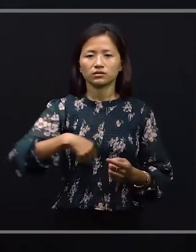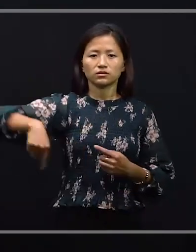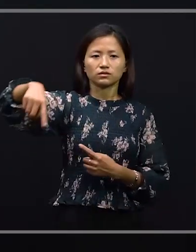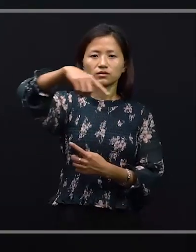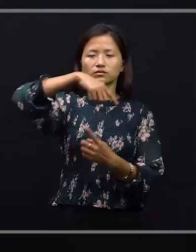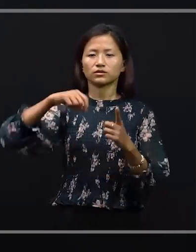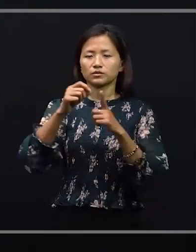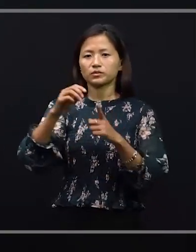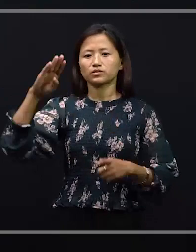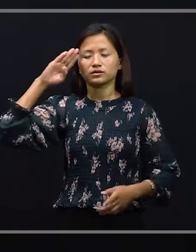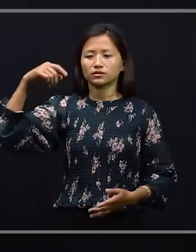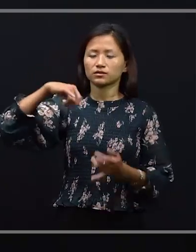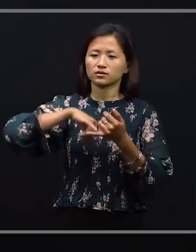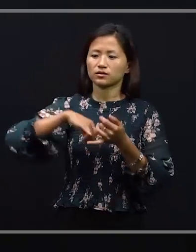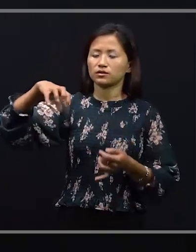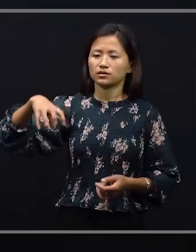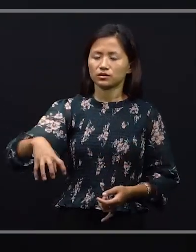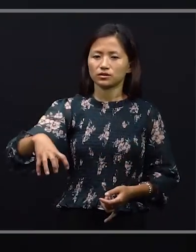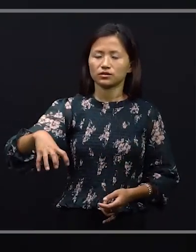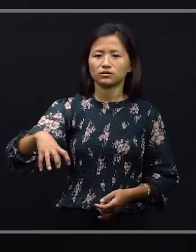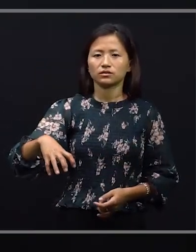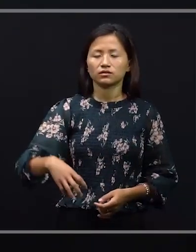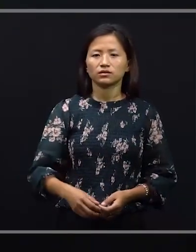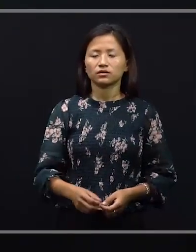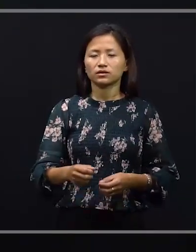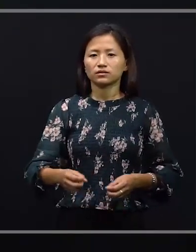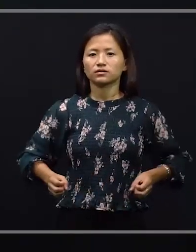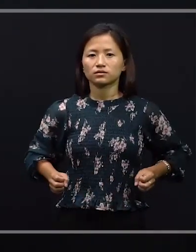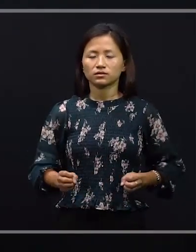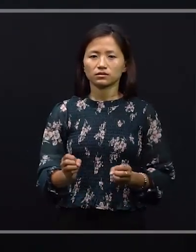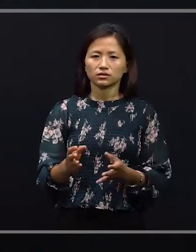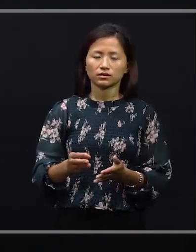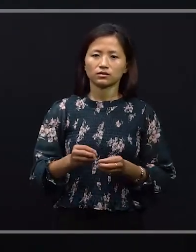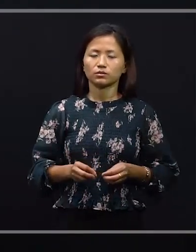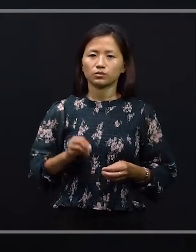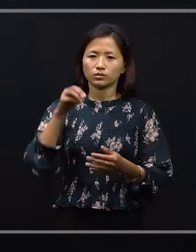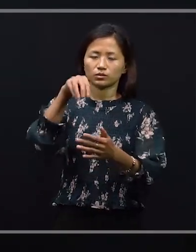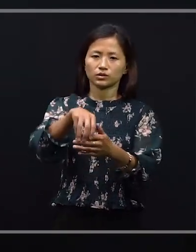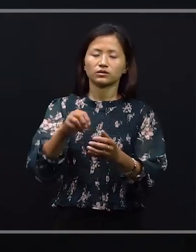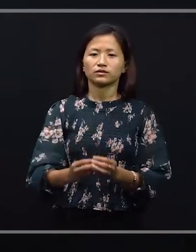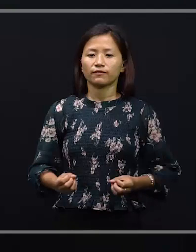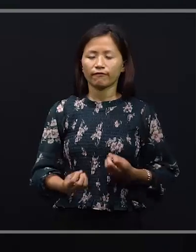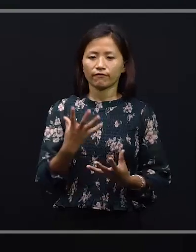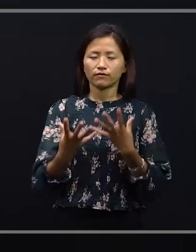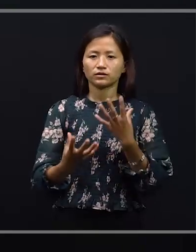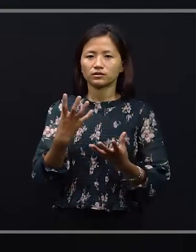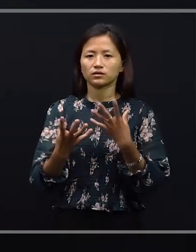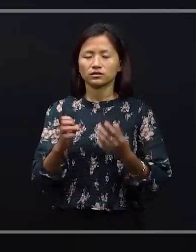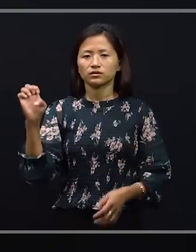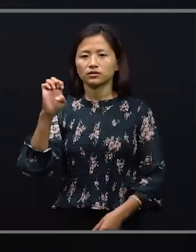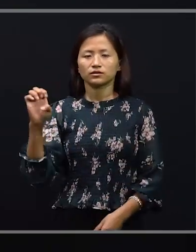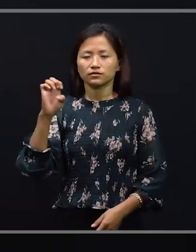police station. They surrounded the police station and they set fire to the police station. And in this